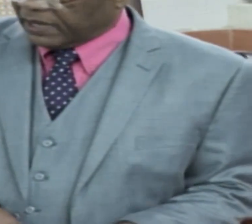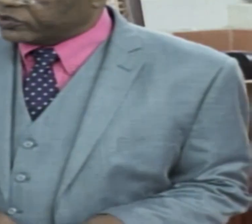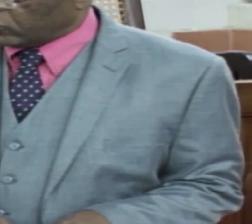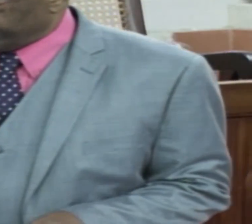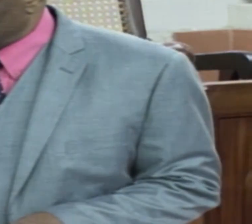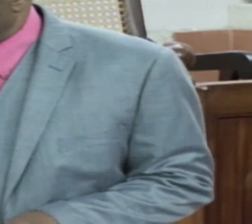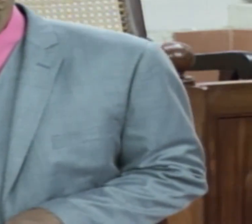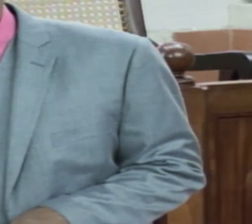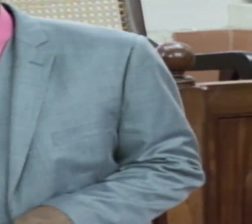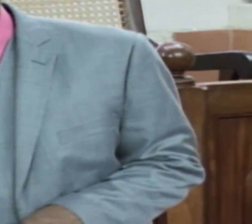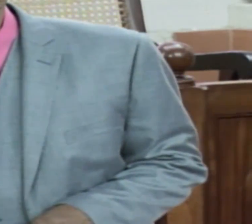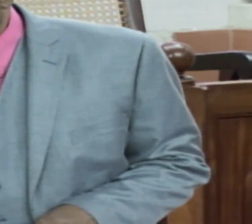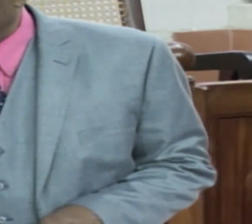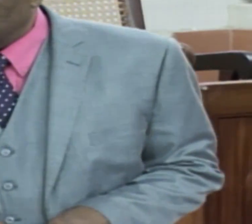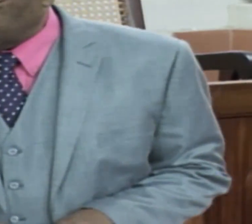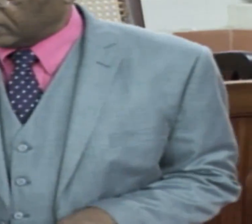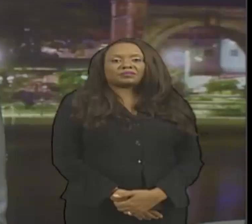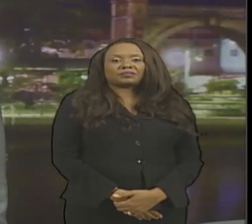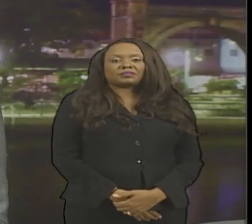I'm sorry.